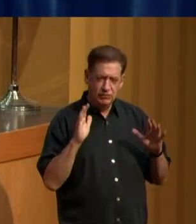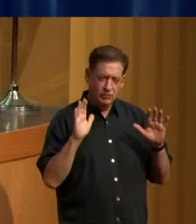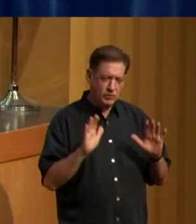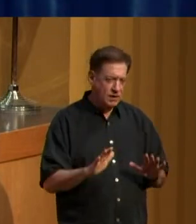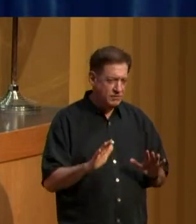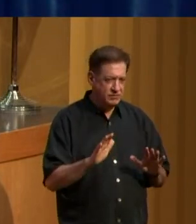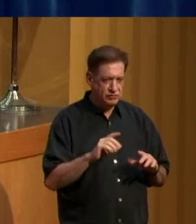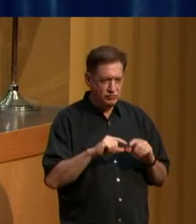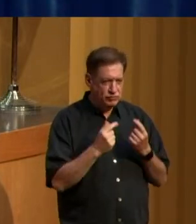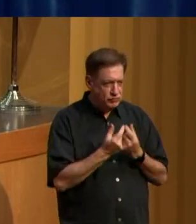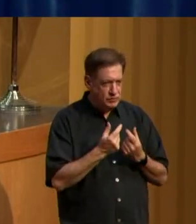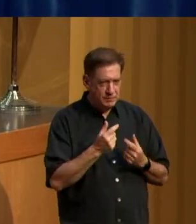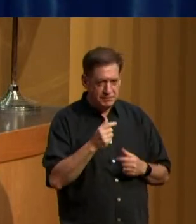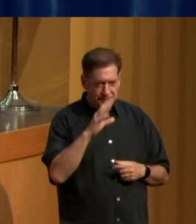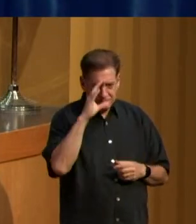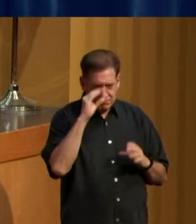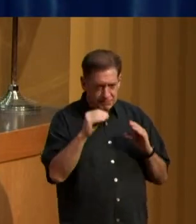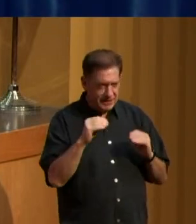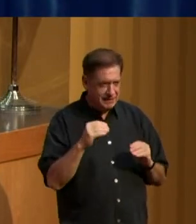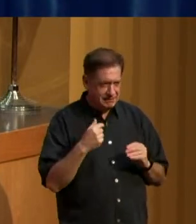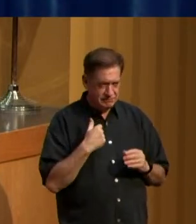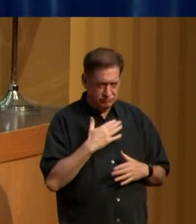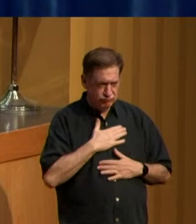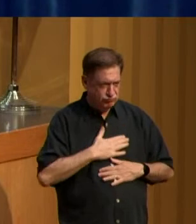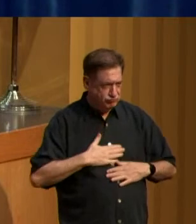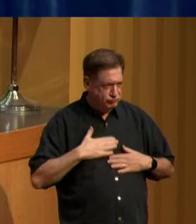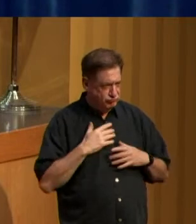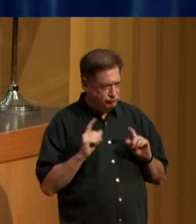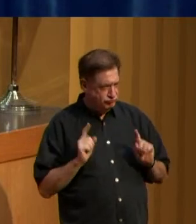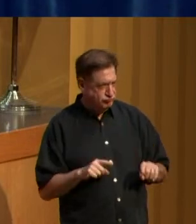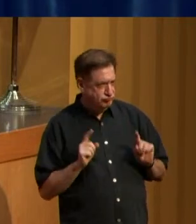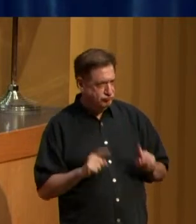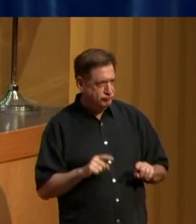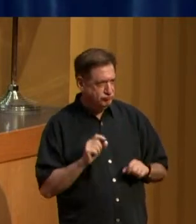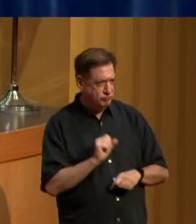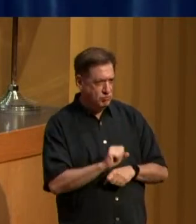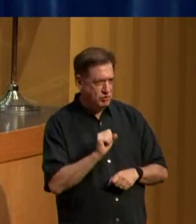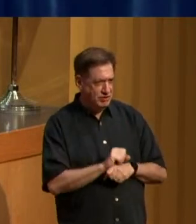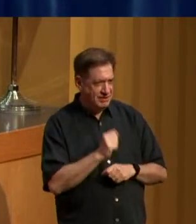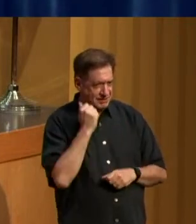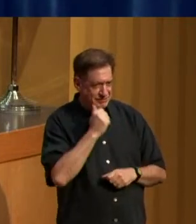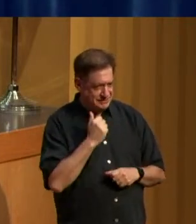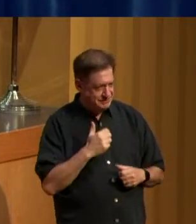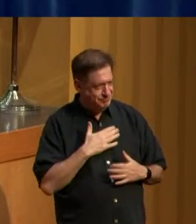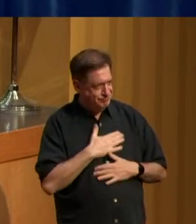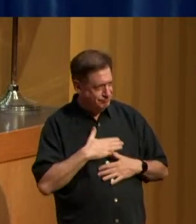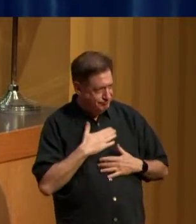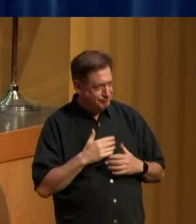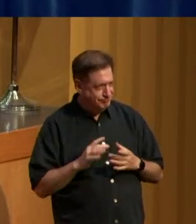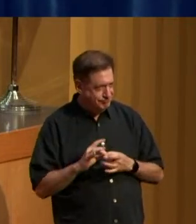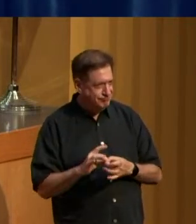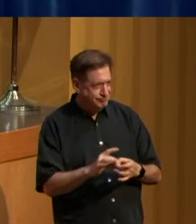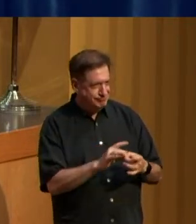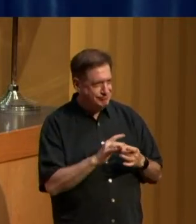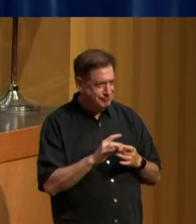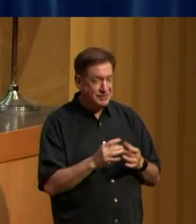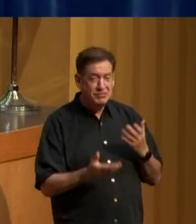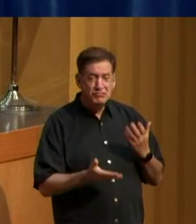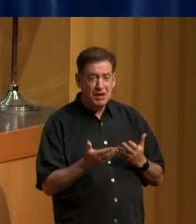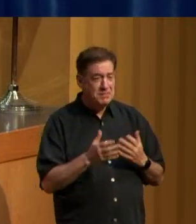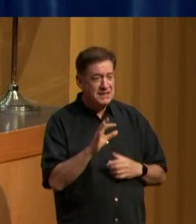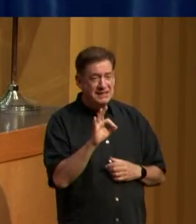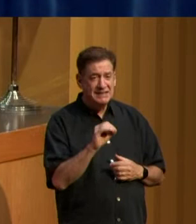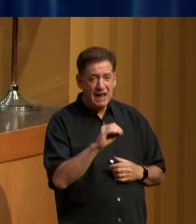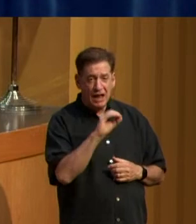and they made it enjoyable for me to come to work every single day. And let me backtrack, probably like 90% of